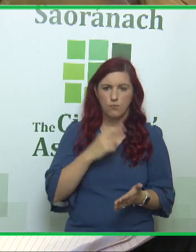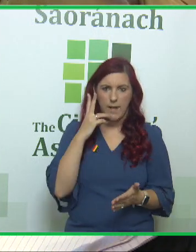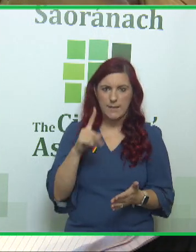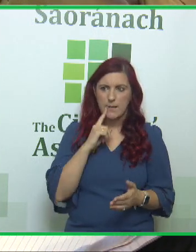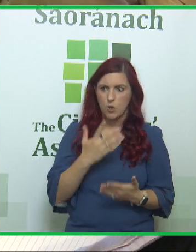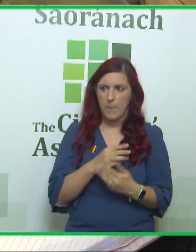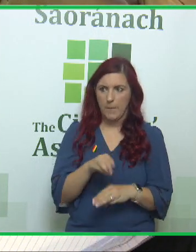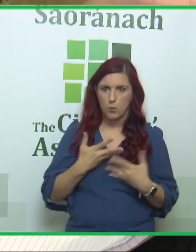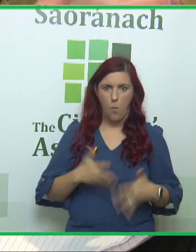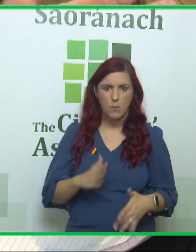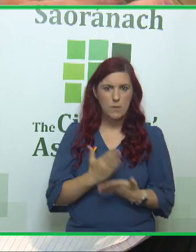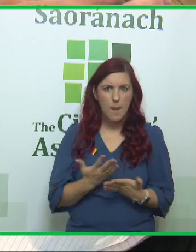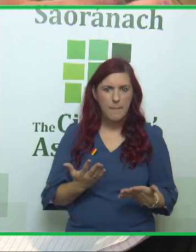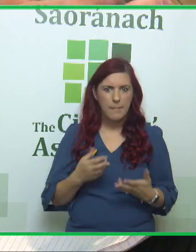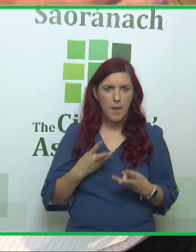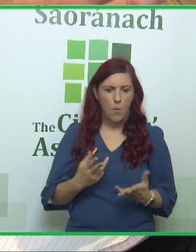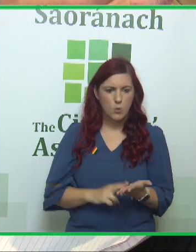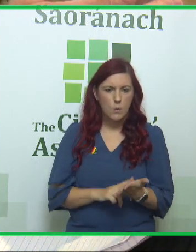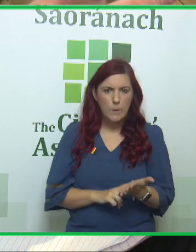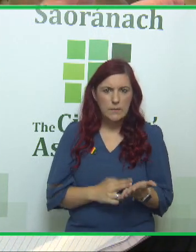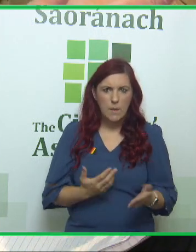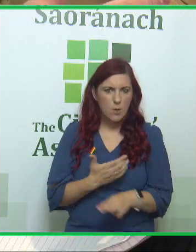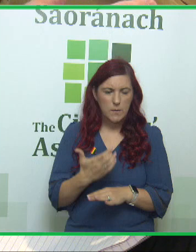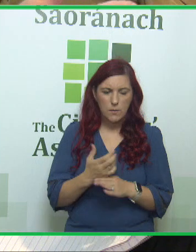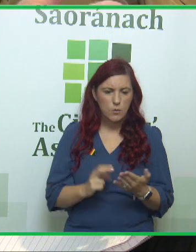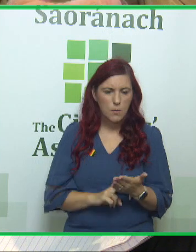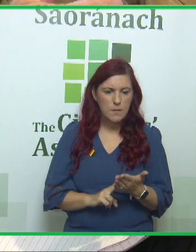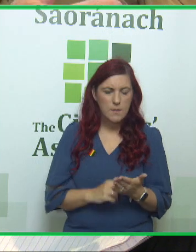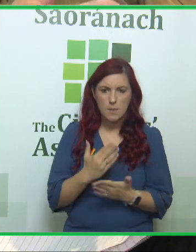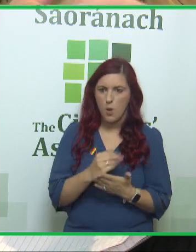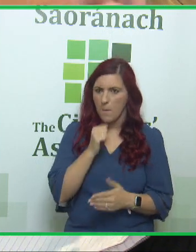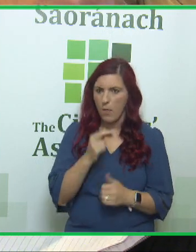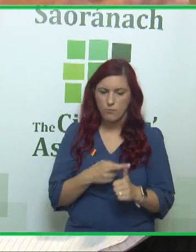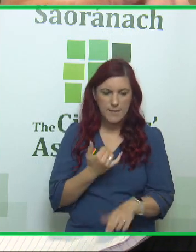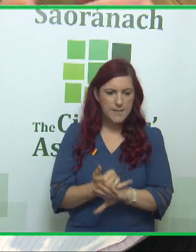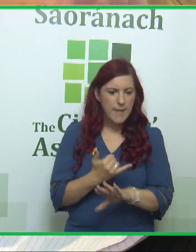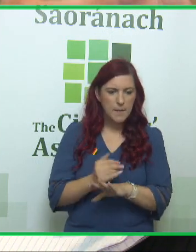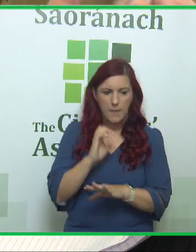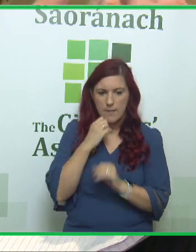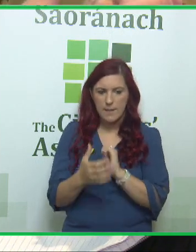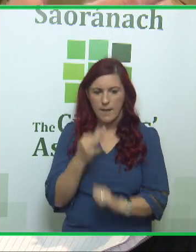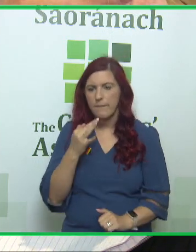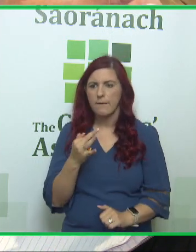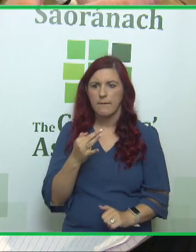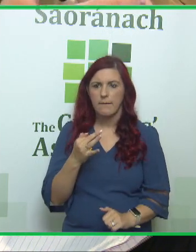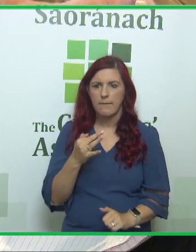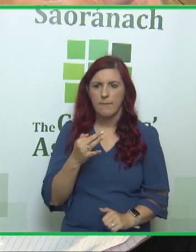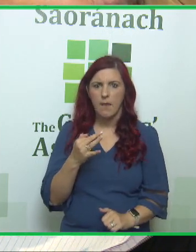want to stay on drugs. So that's a percentage of people. Some people are not ready to come off drugs because if they do, they'll just go back using.